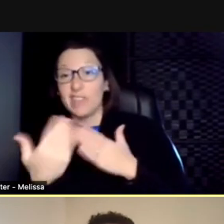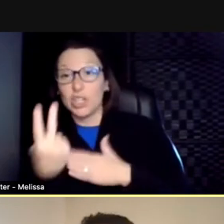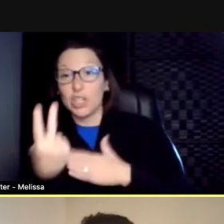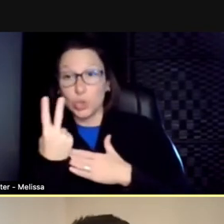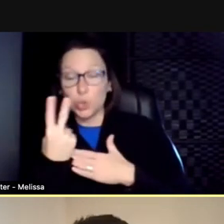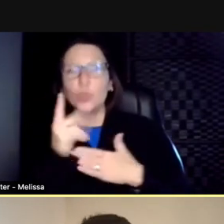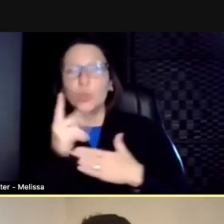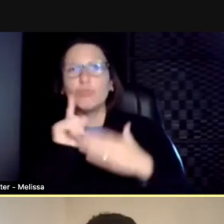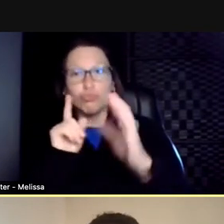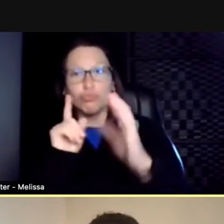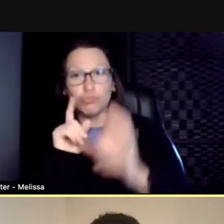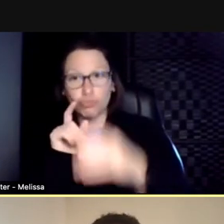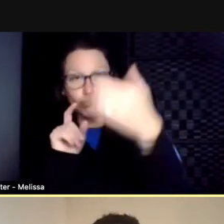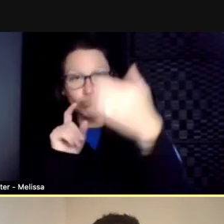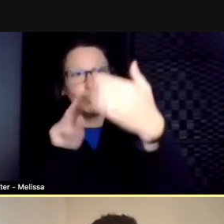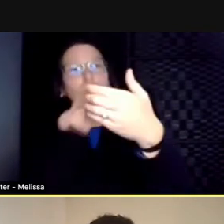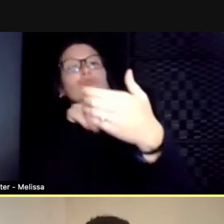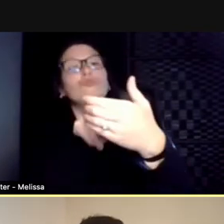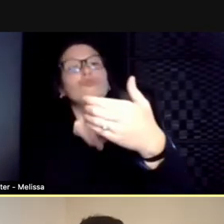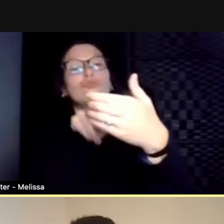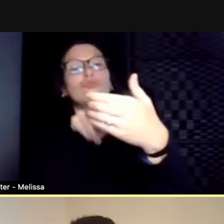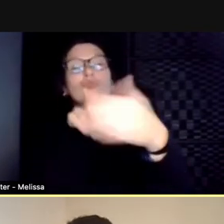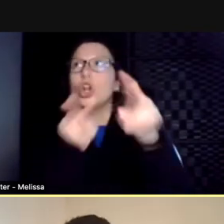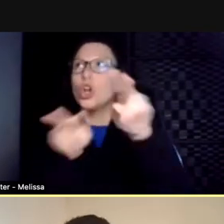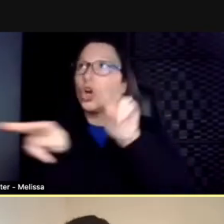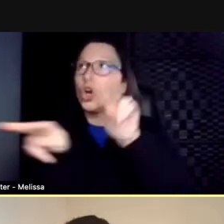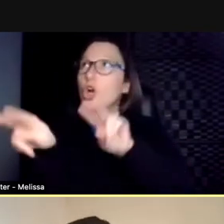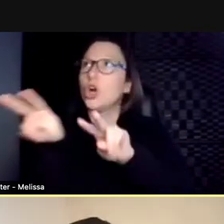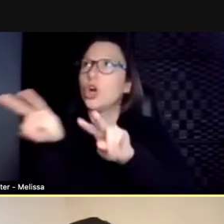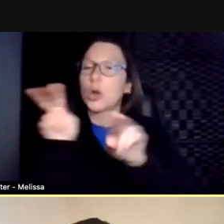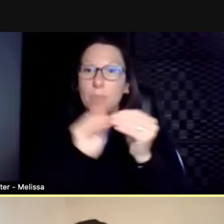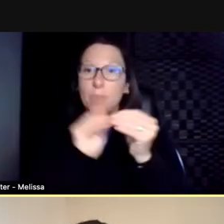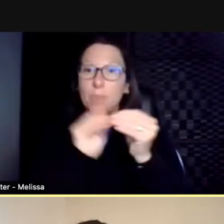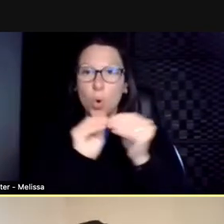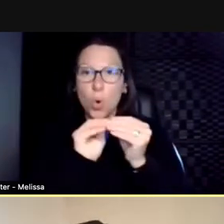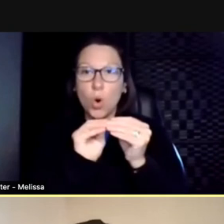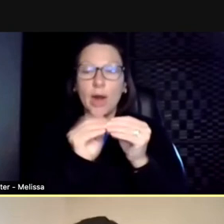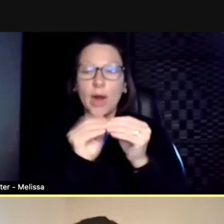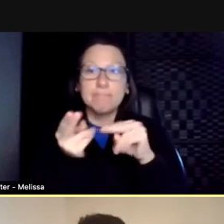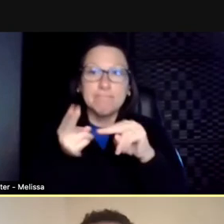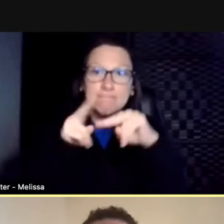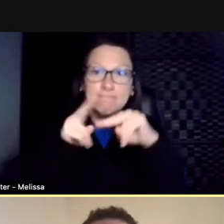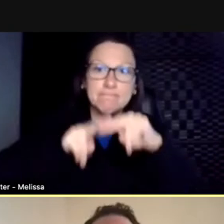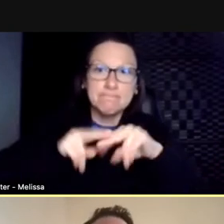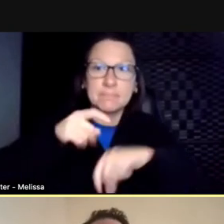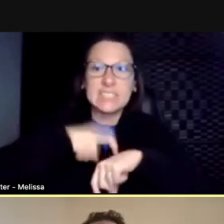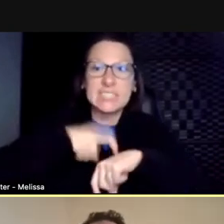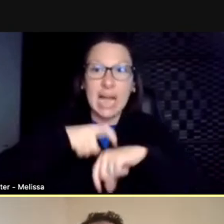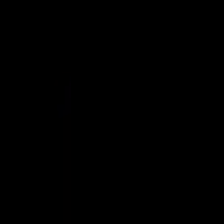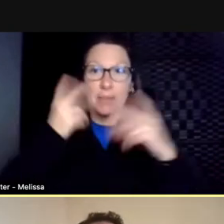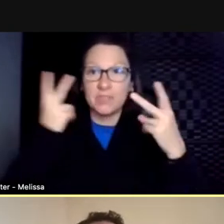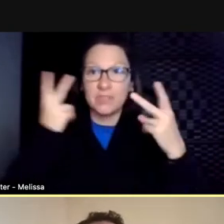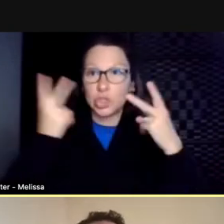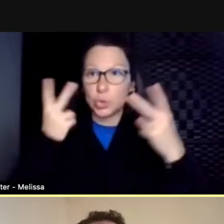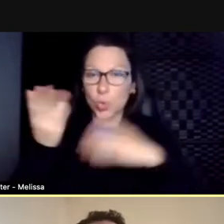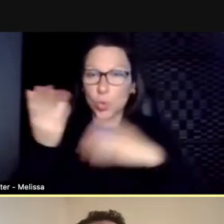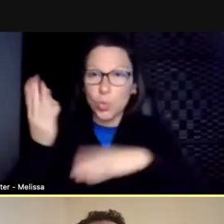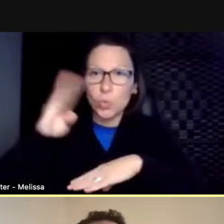they're visually exploring a bit more, and they're using their vision at an increased amount of time throughout the day.